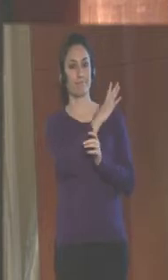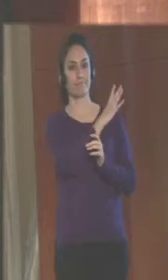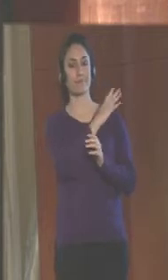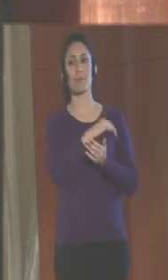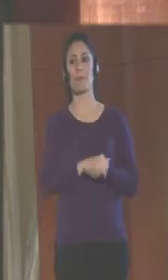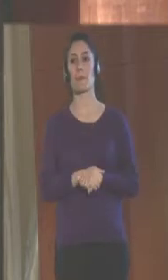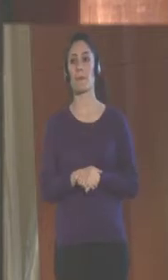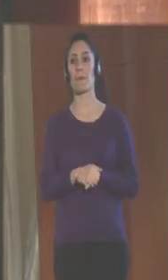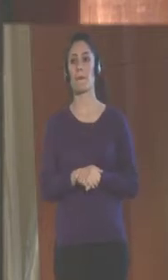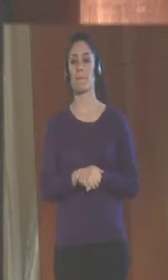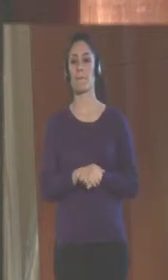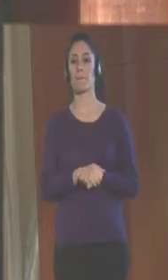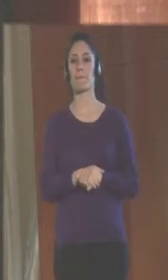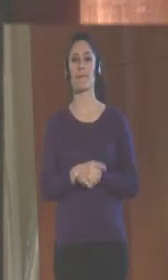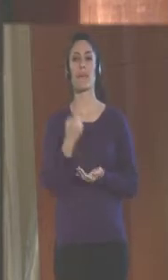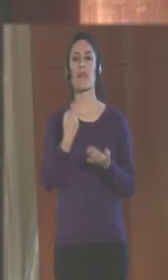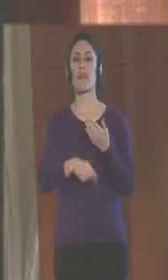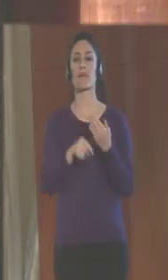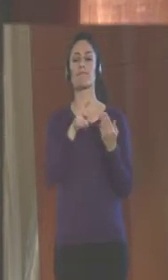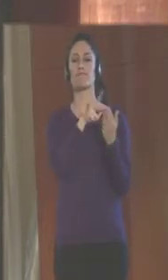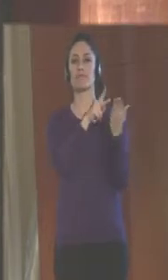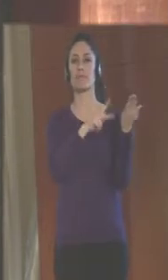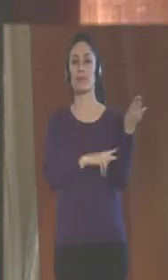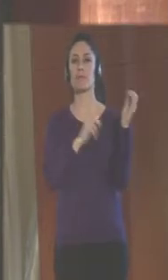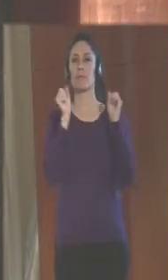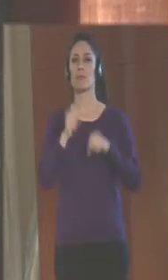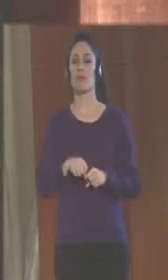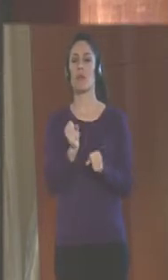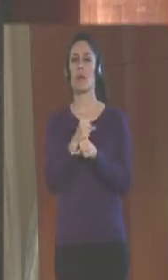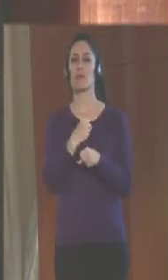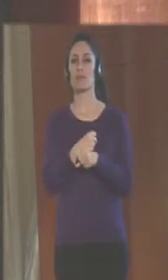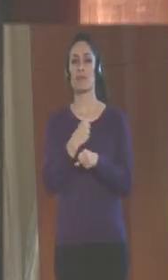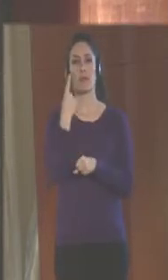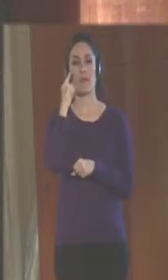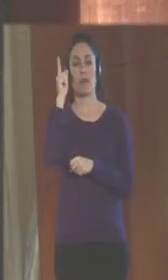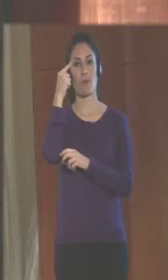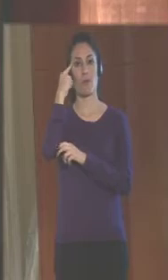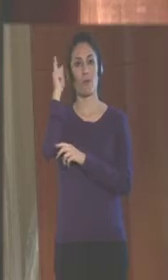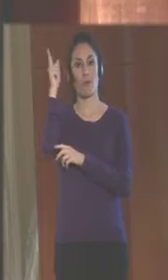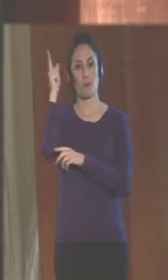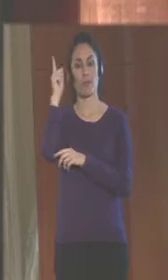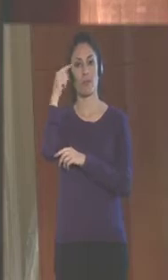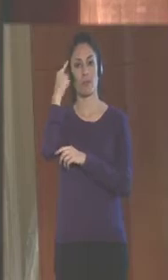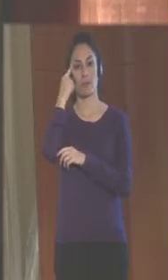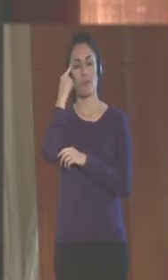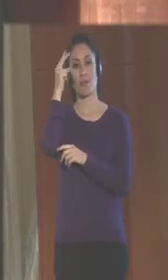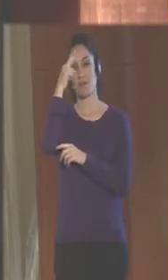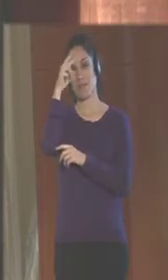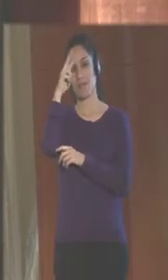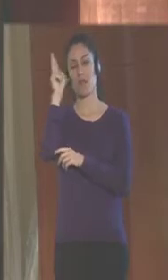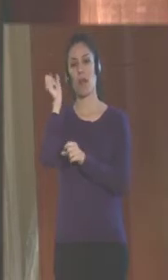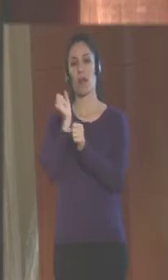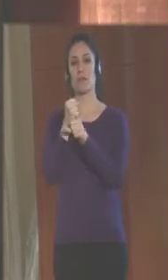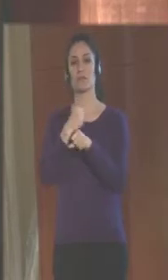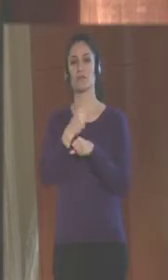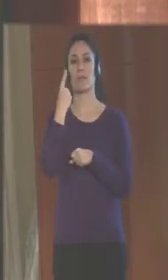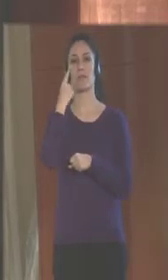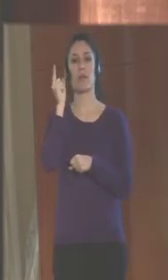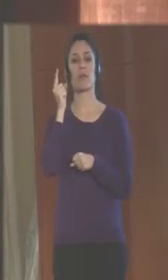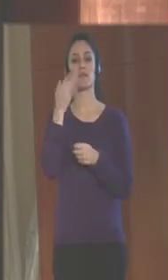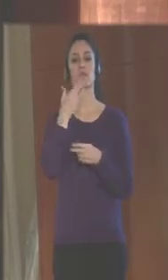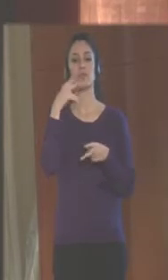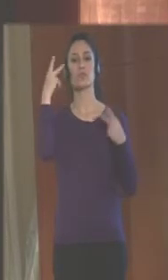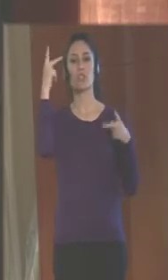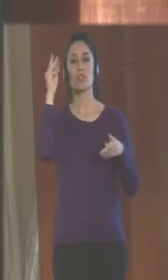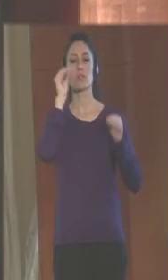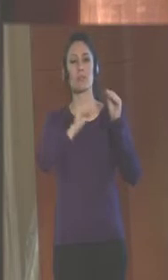few frames, you'll see the instruments or specific programs through which the federal government is